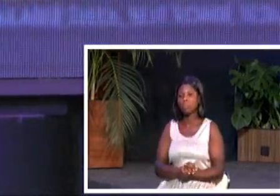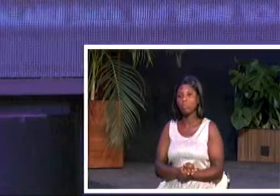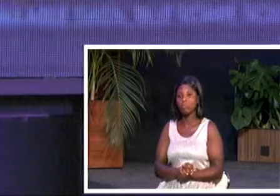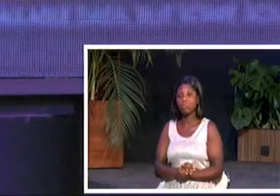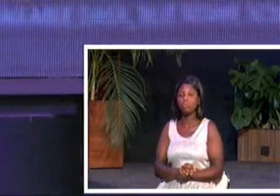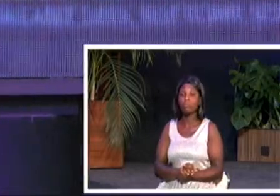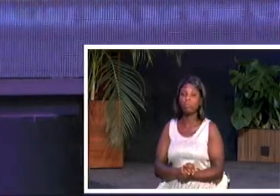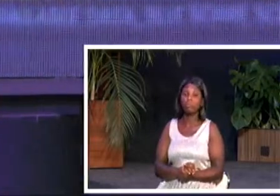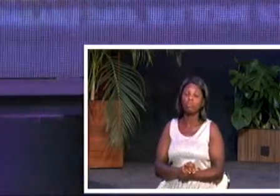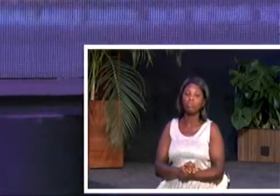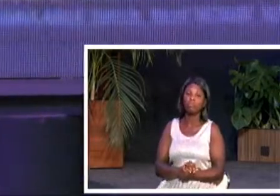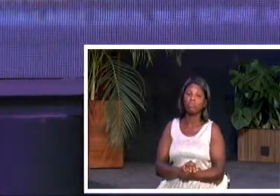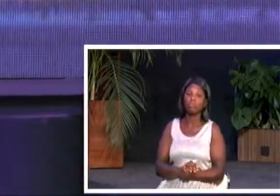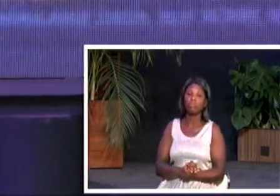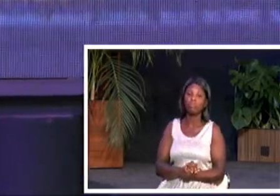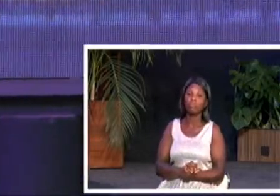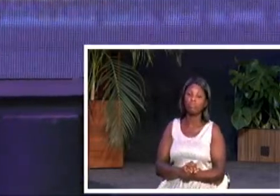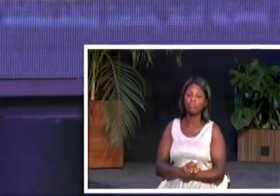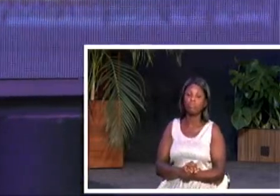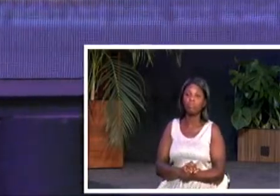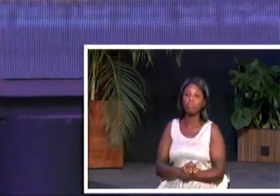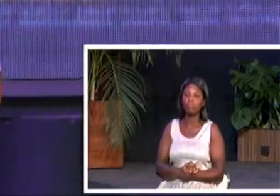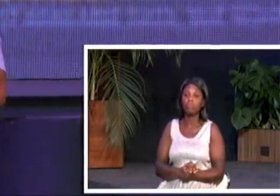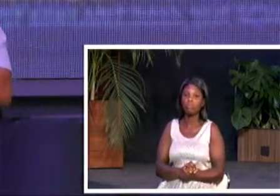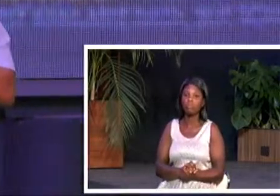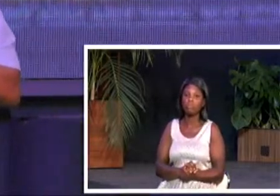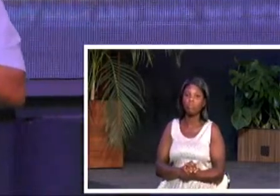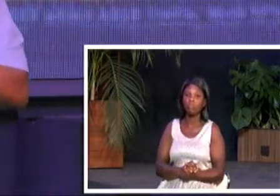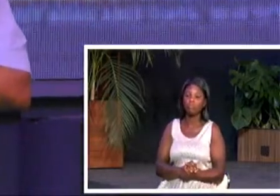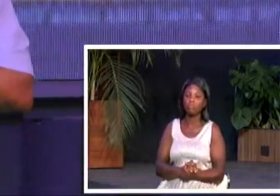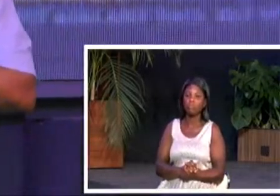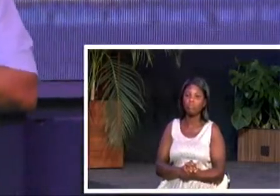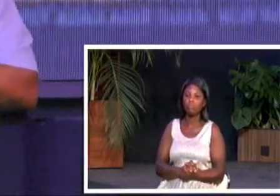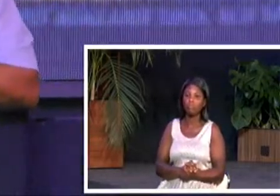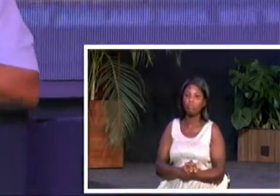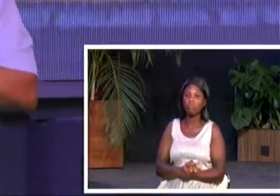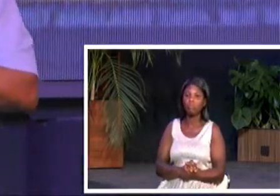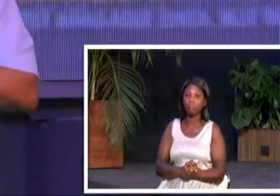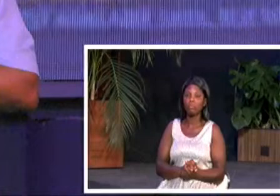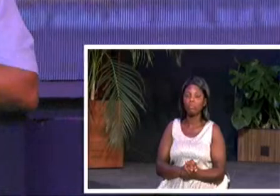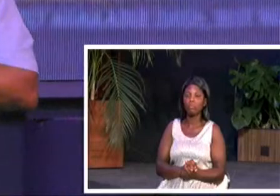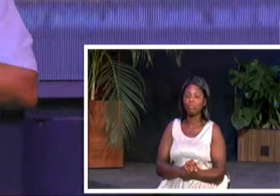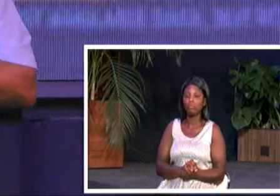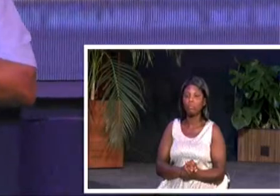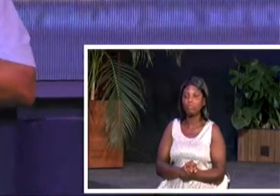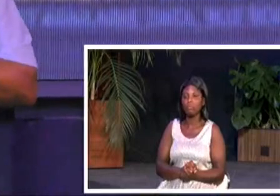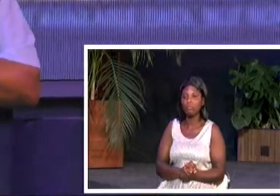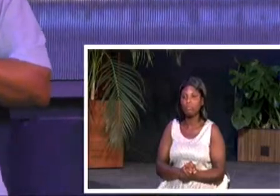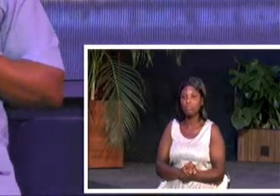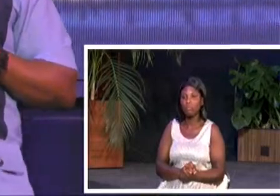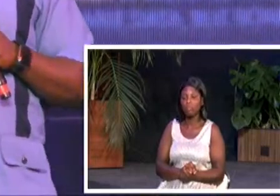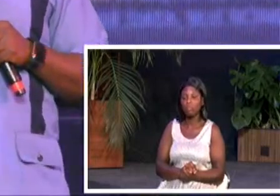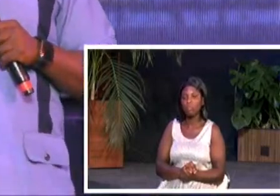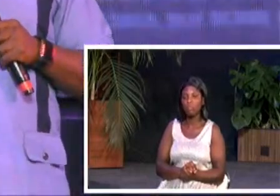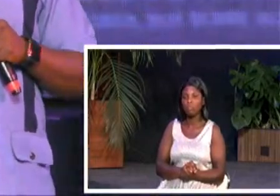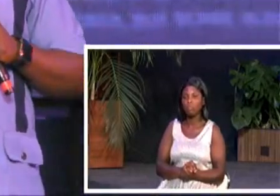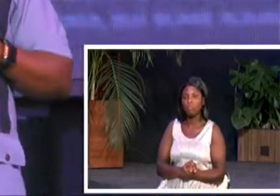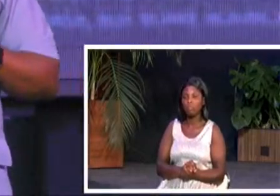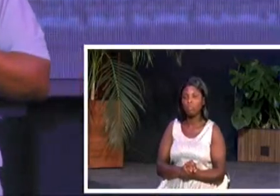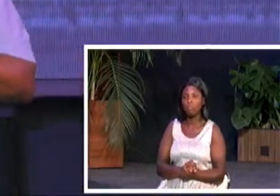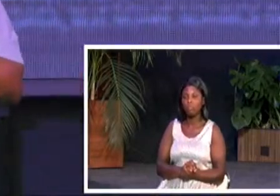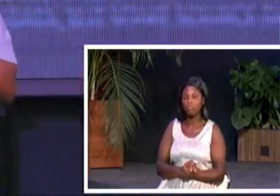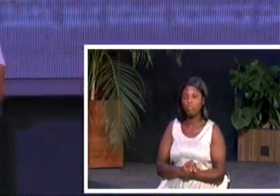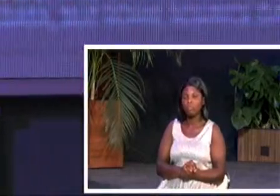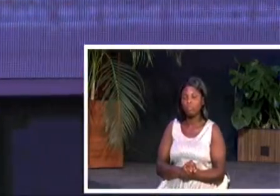age. Now, I've talked about this particular slide, 23 million internet users. You know, when you